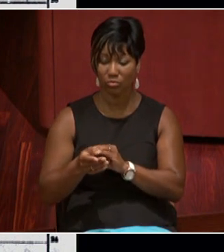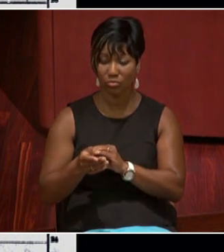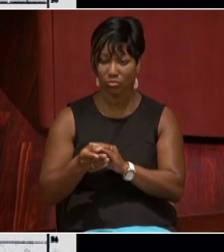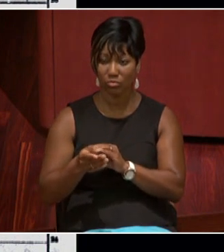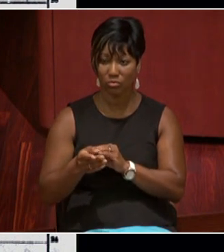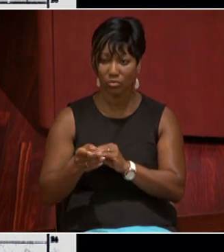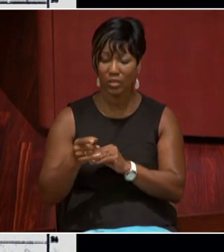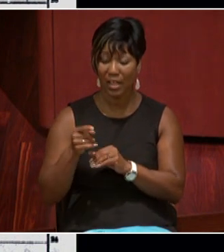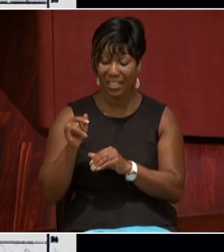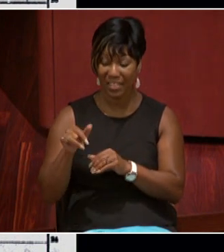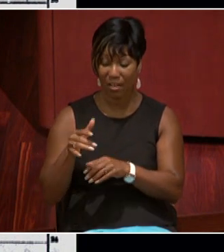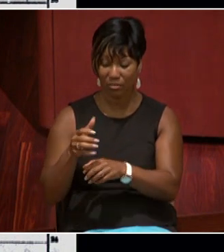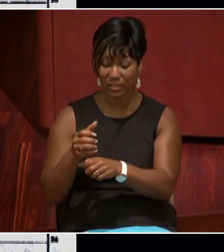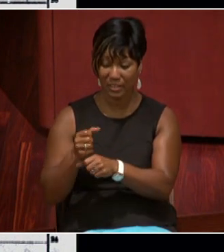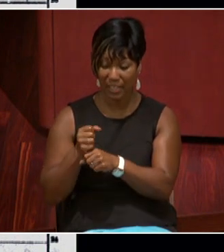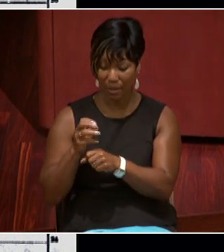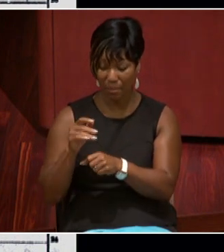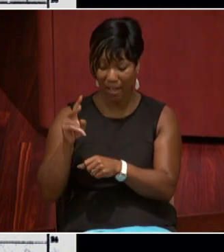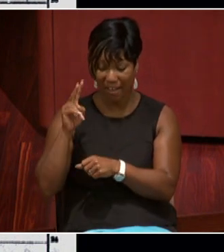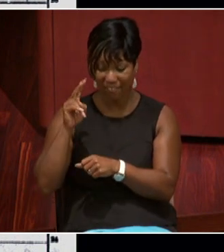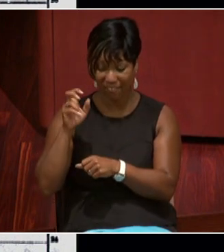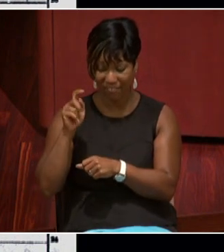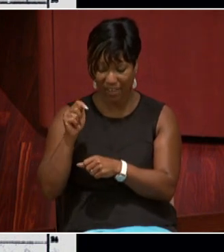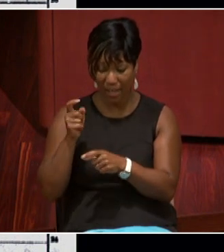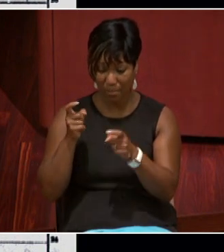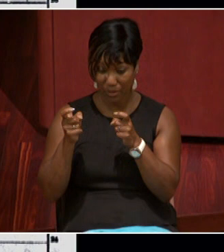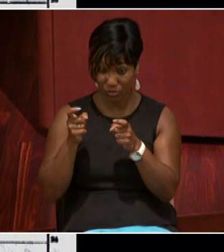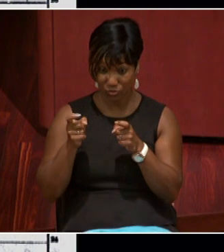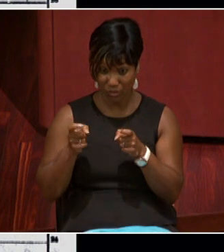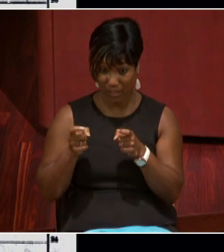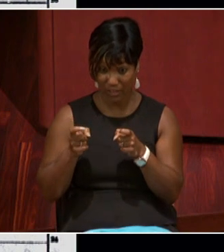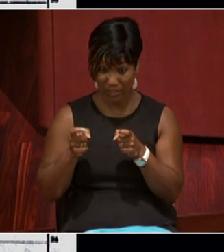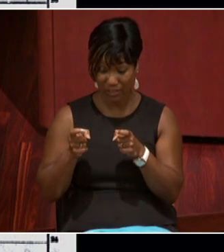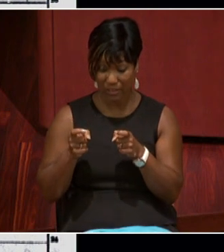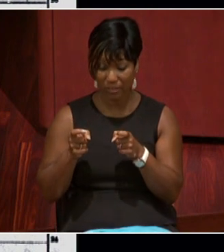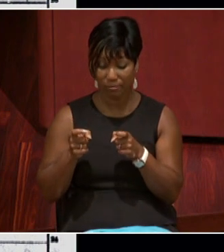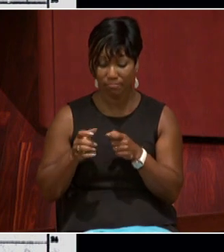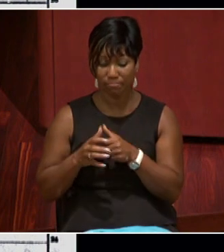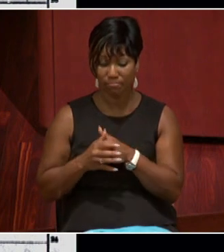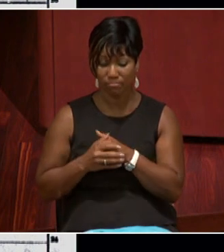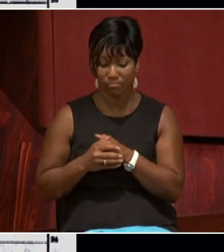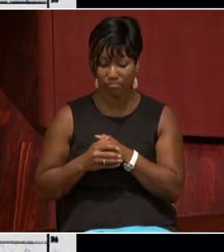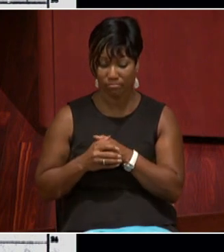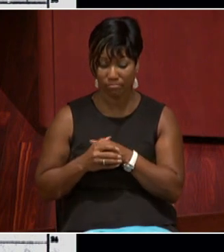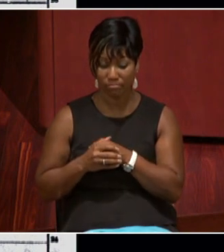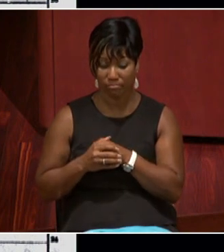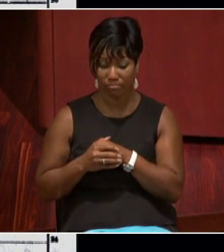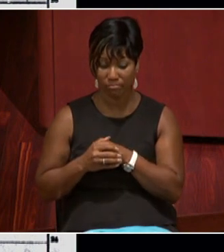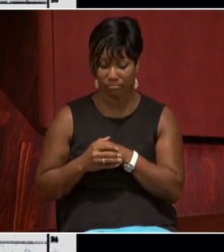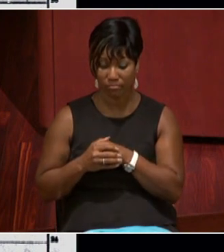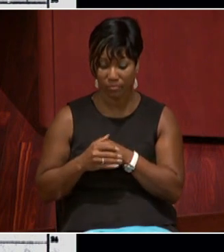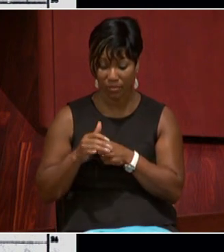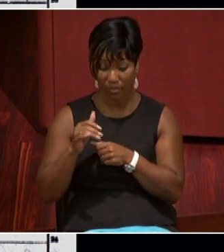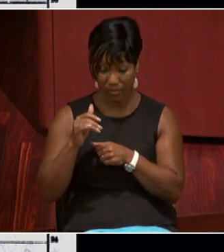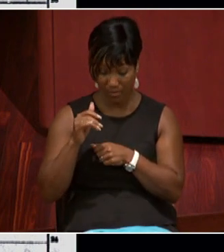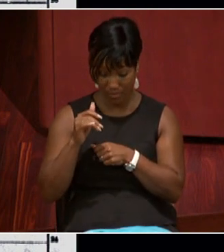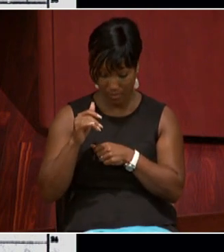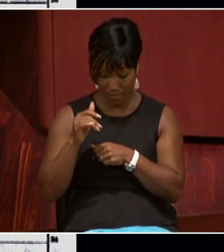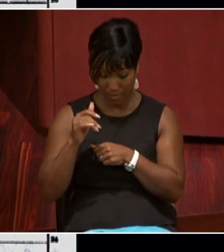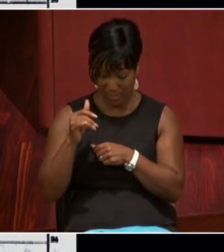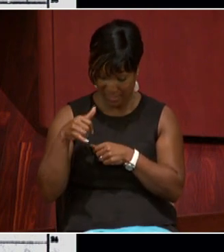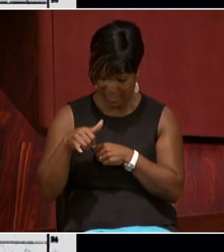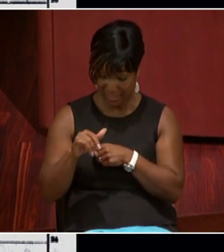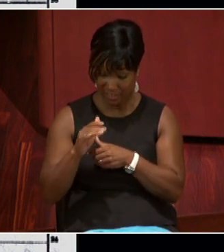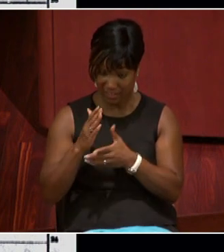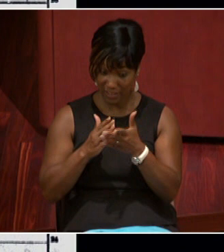the Veterans Administration, and it was to enumerate Union pensioners. Now, that being said, there are still